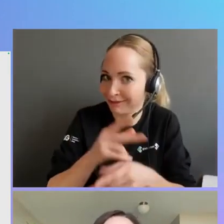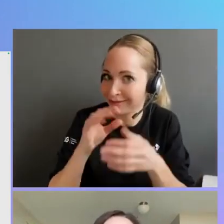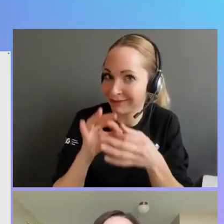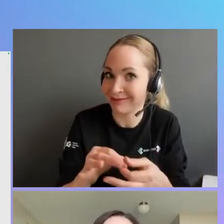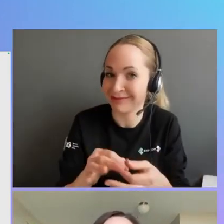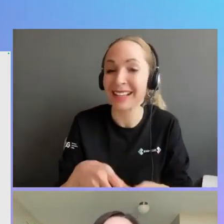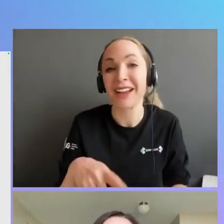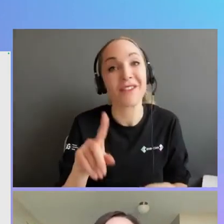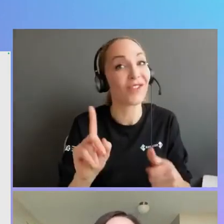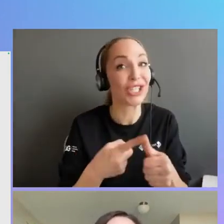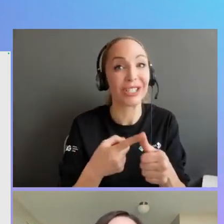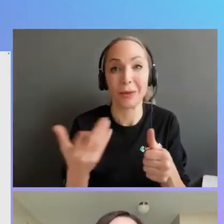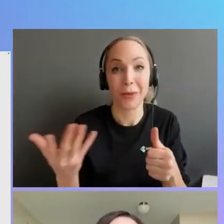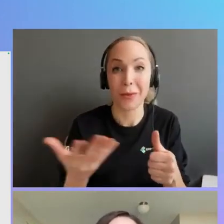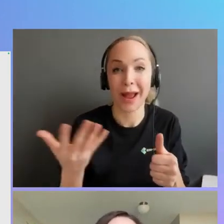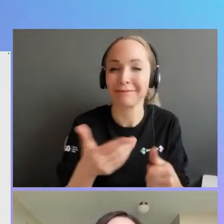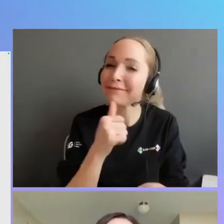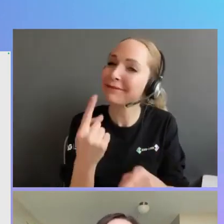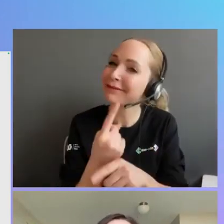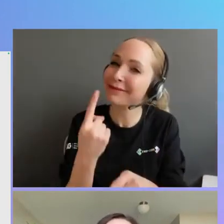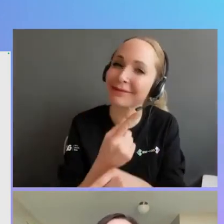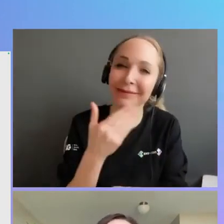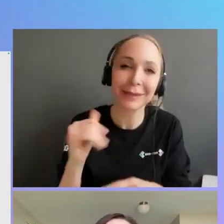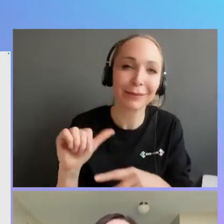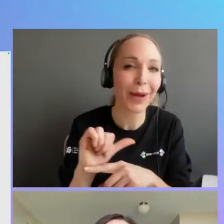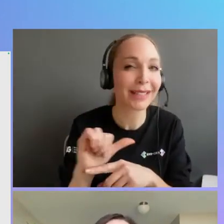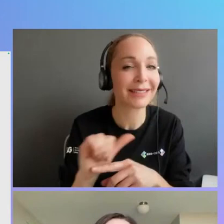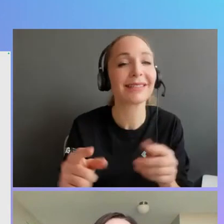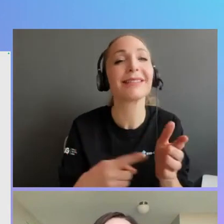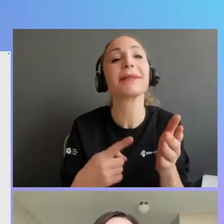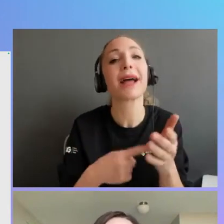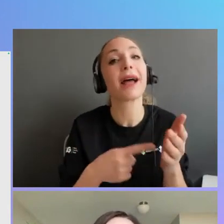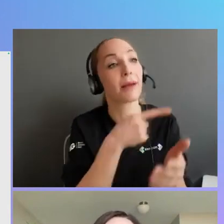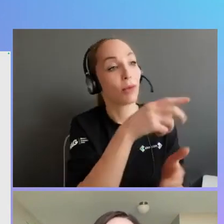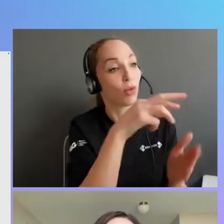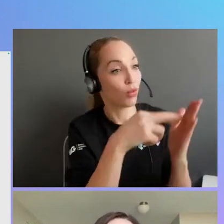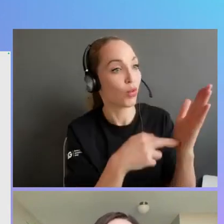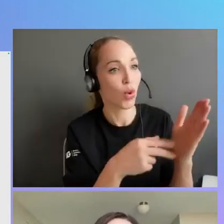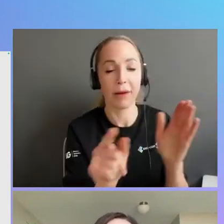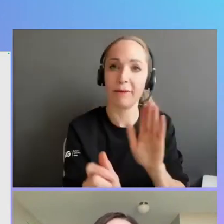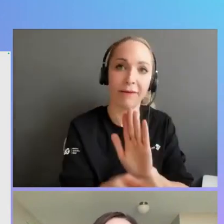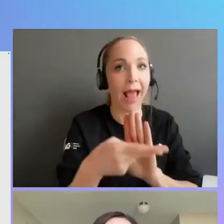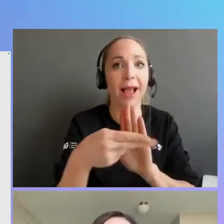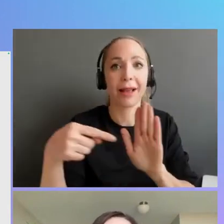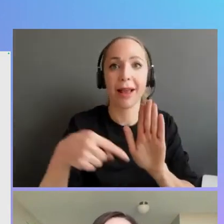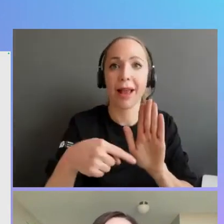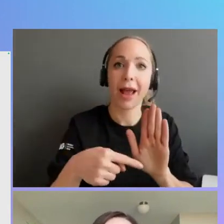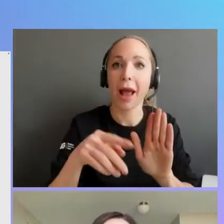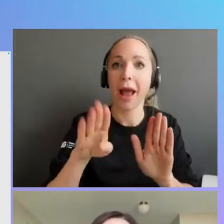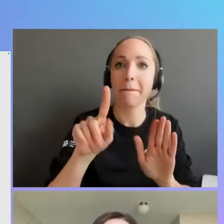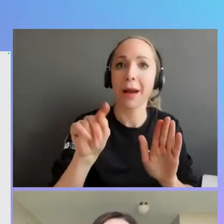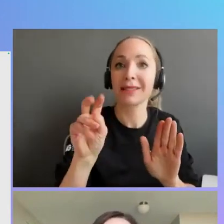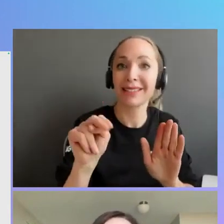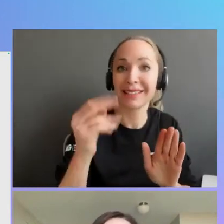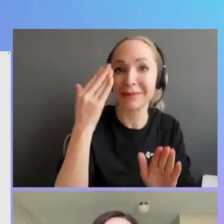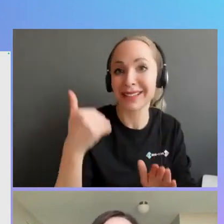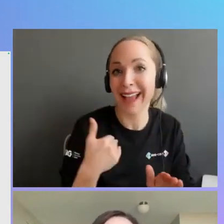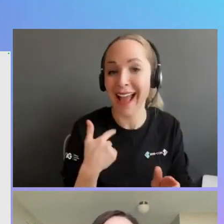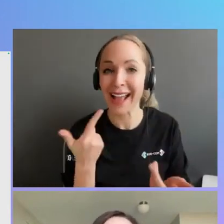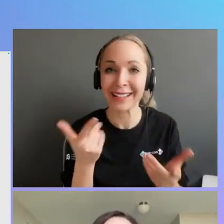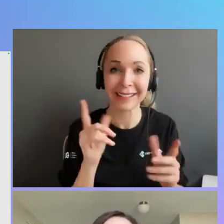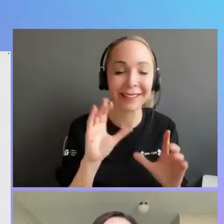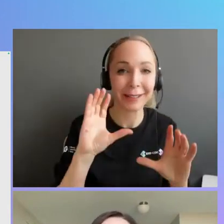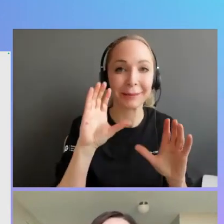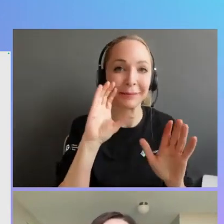practice. So you might have a rule set that flags a button because it contains an emoji. We've got a let's go button shown with a fist bump